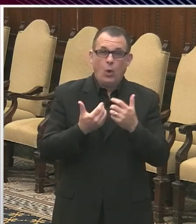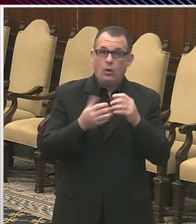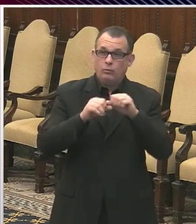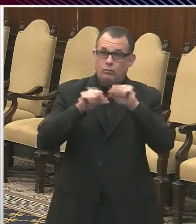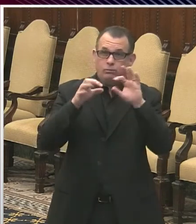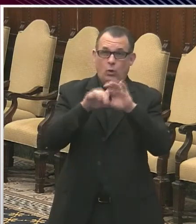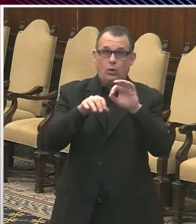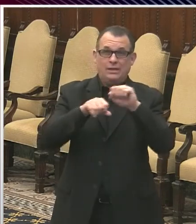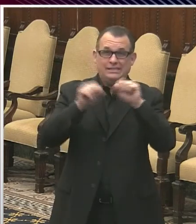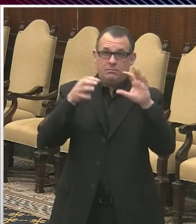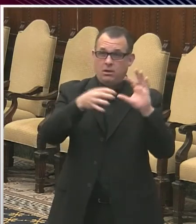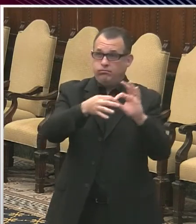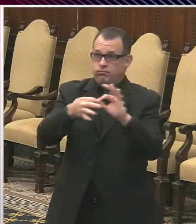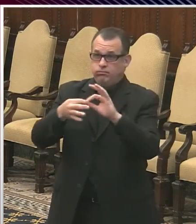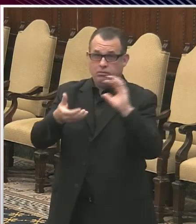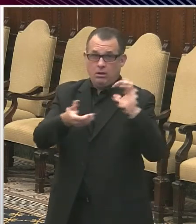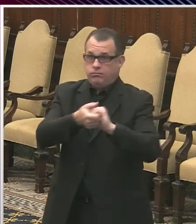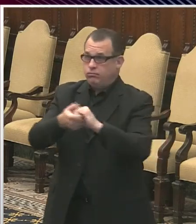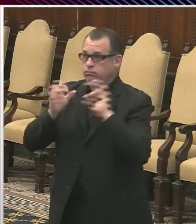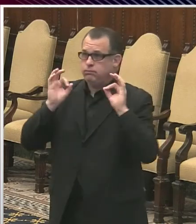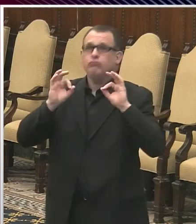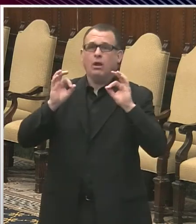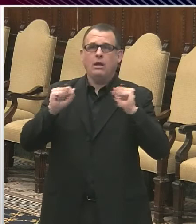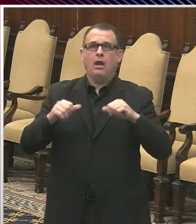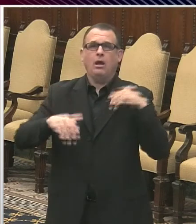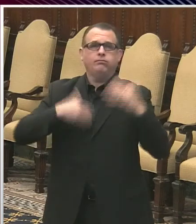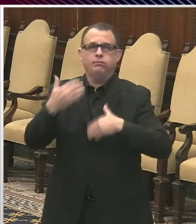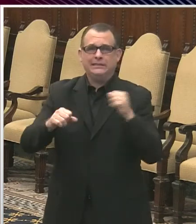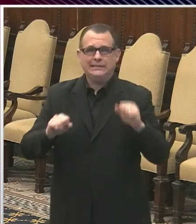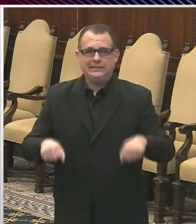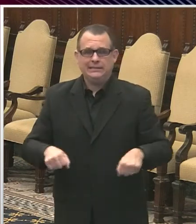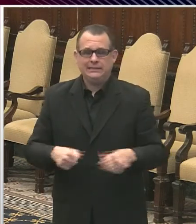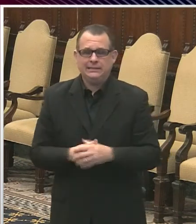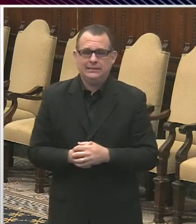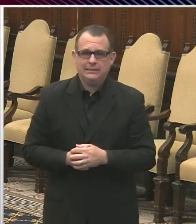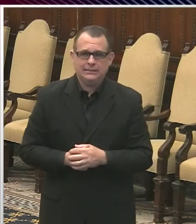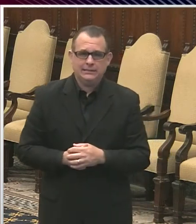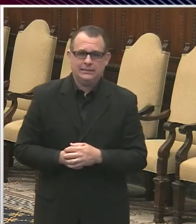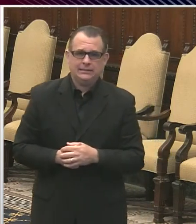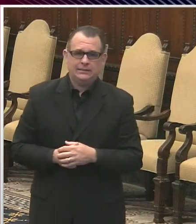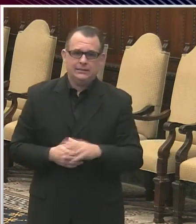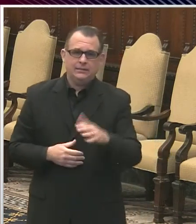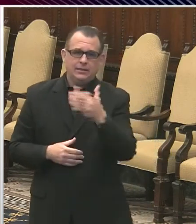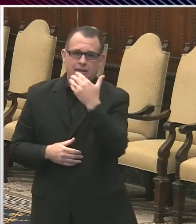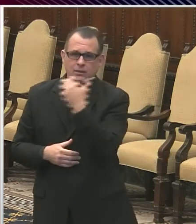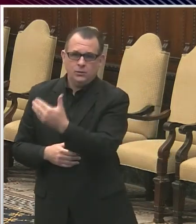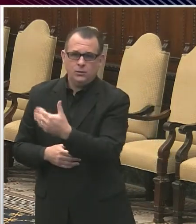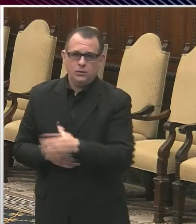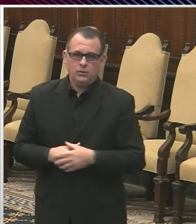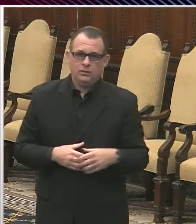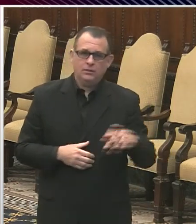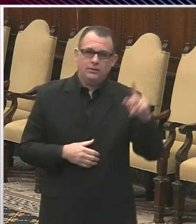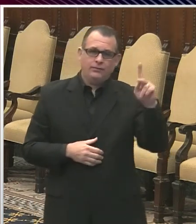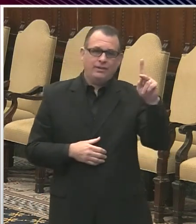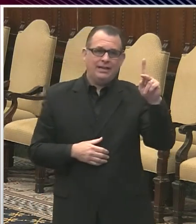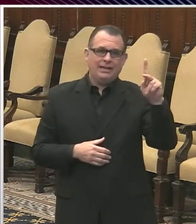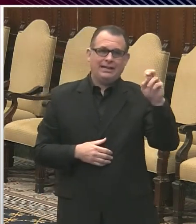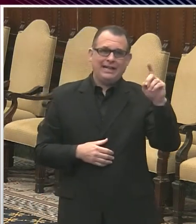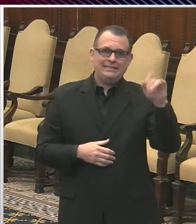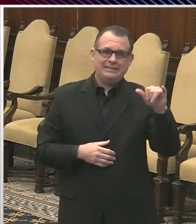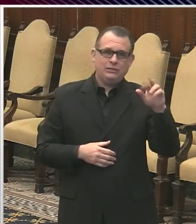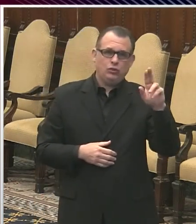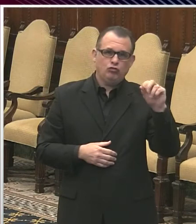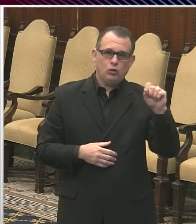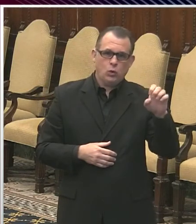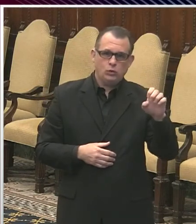Okay, thank you. Thank you, Layla. Next up is Kennedy Rhodes, of the Philadelphia Business